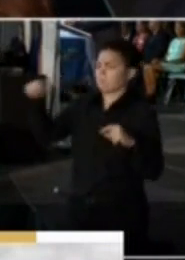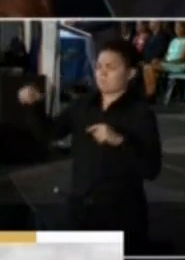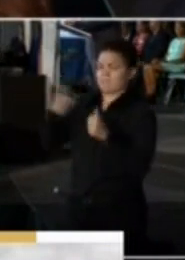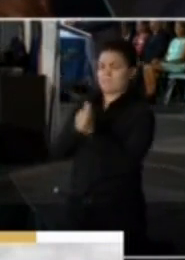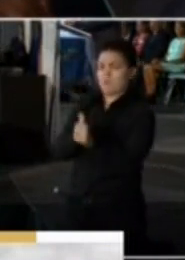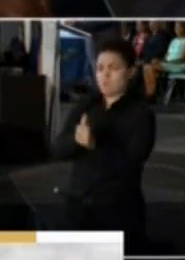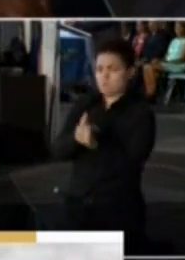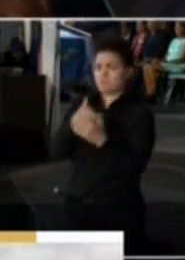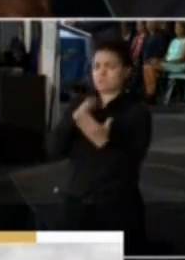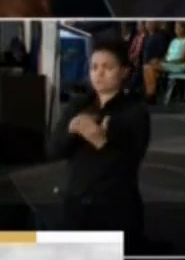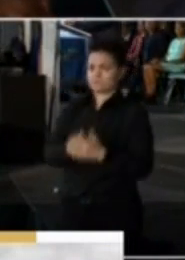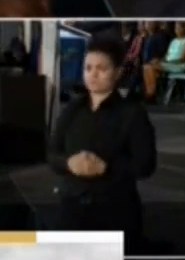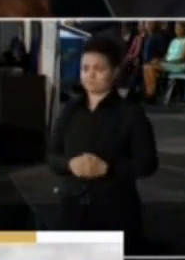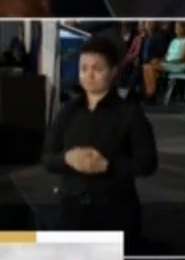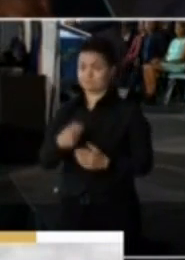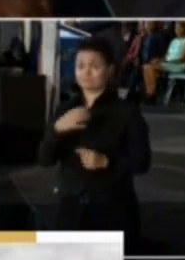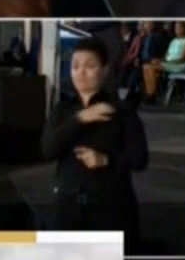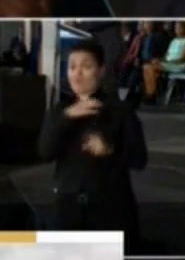legislation.